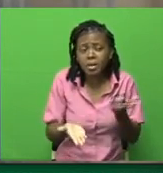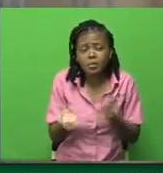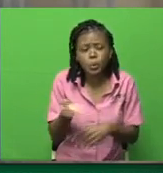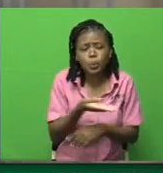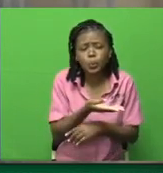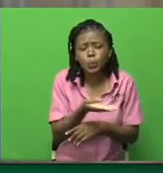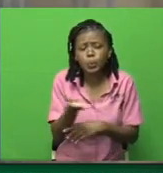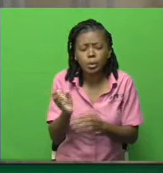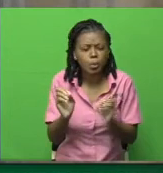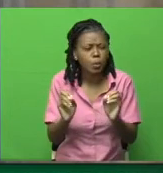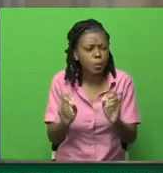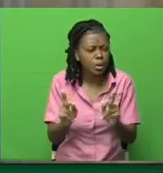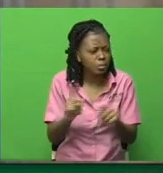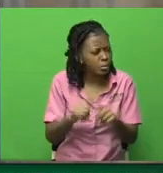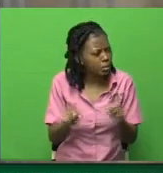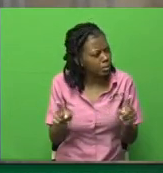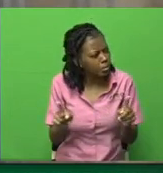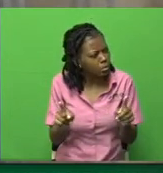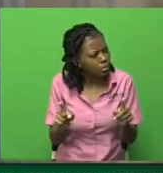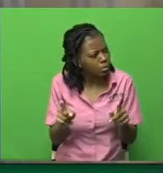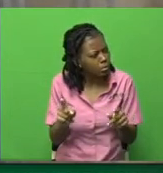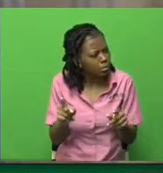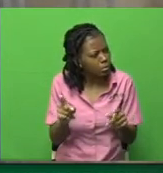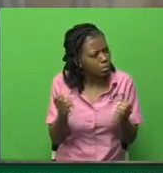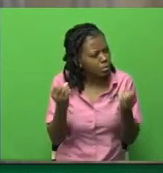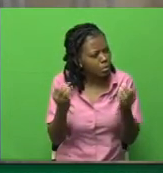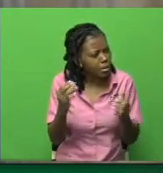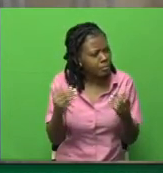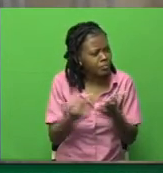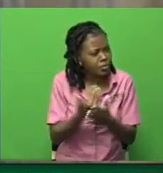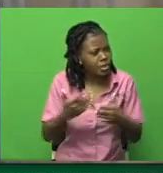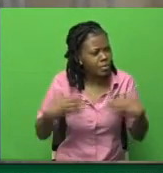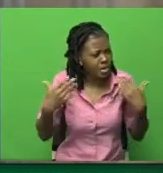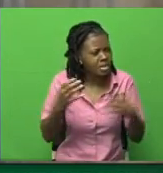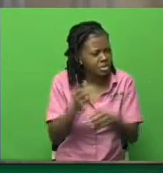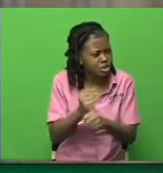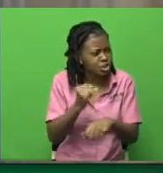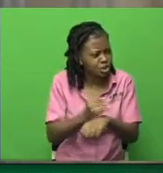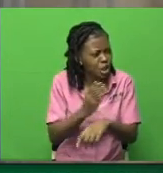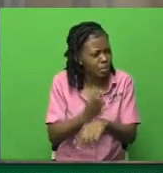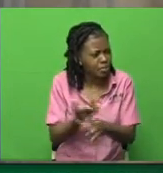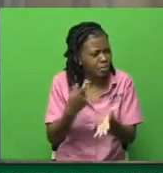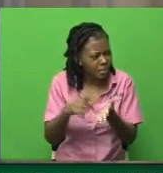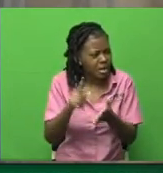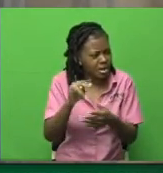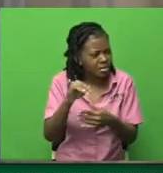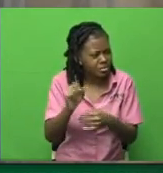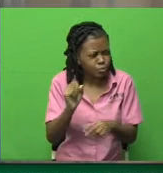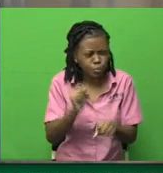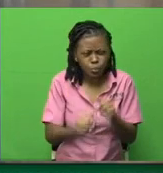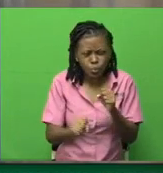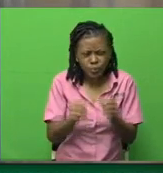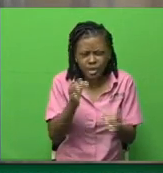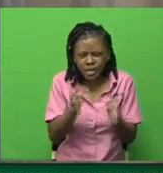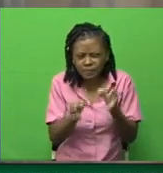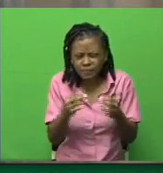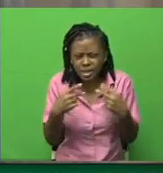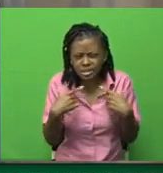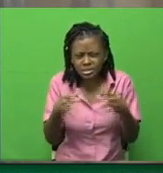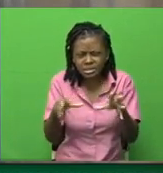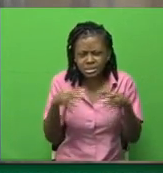contributors would have also balanced this up but here we are if we accept anything nib